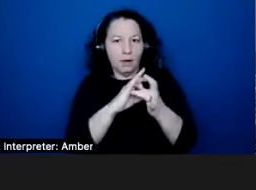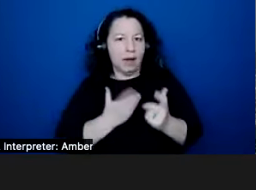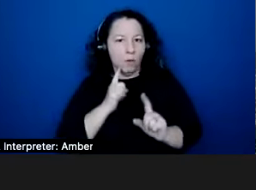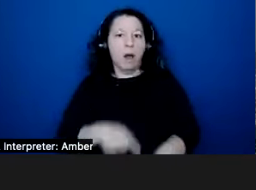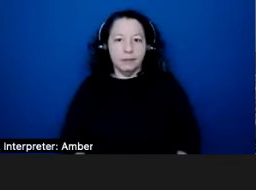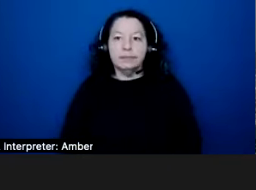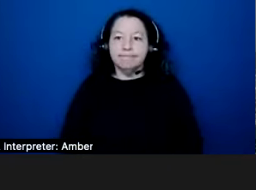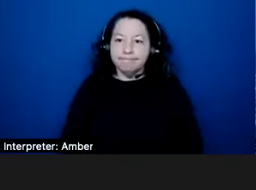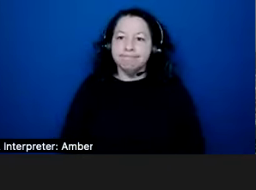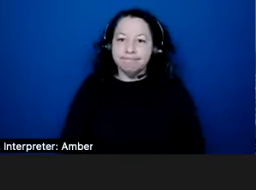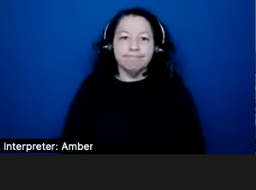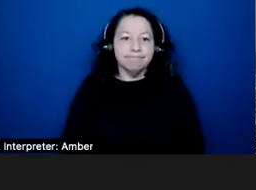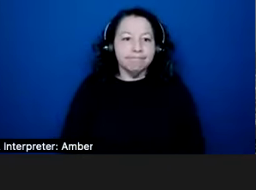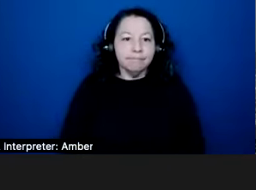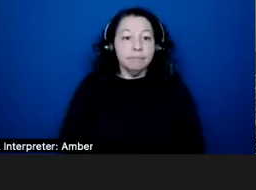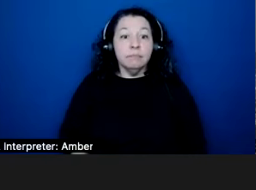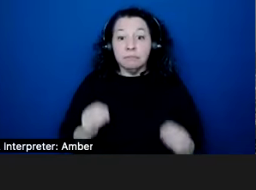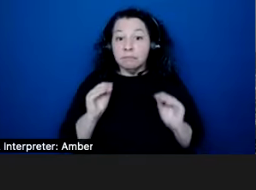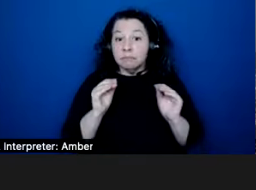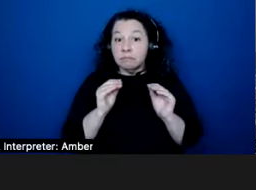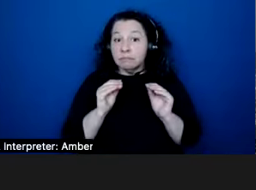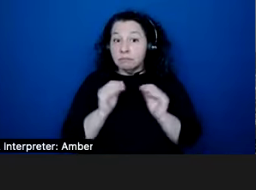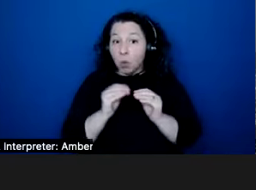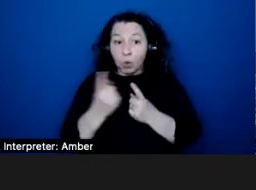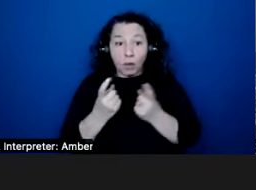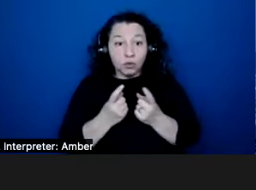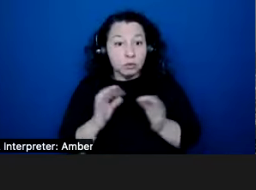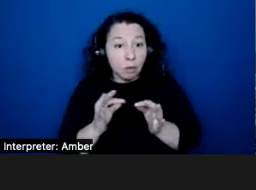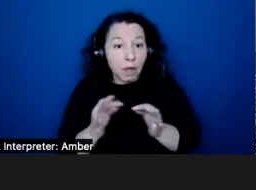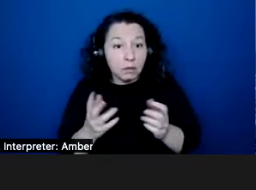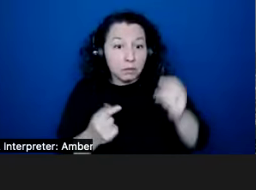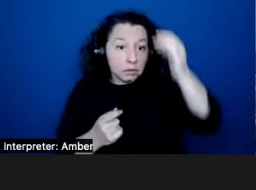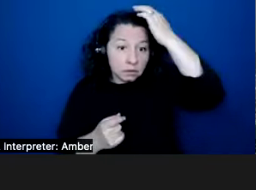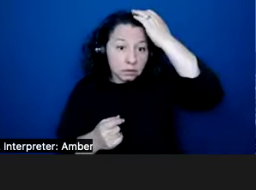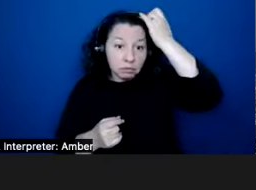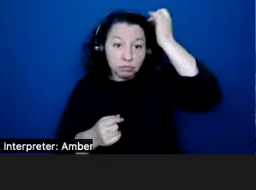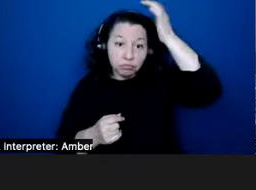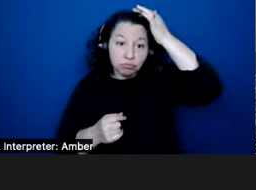So, does anybody have any questions, comments?